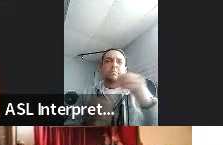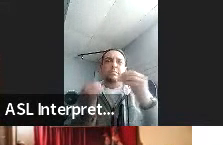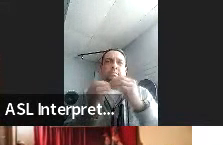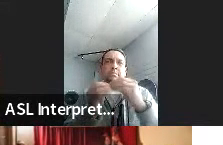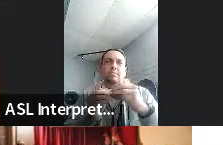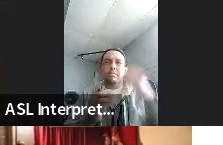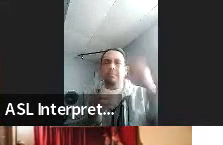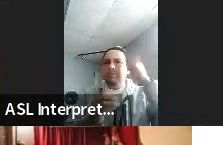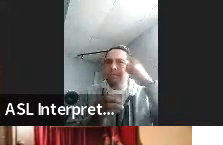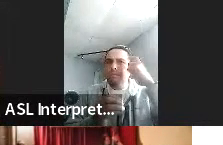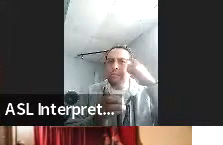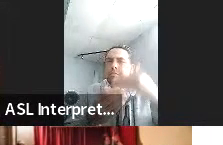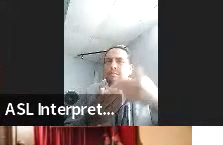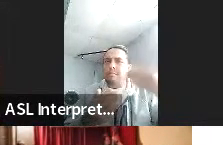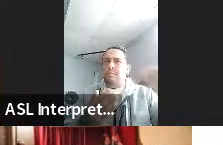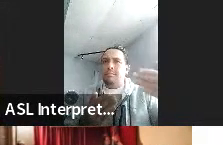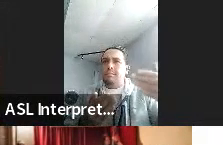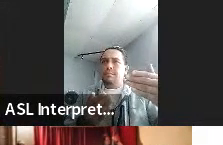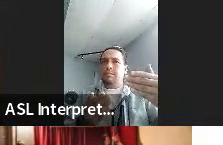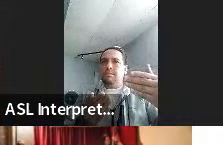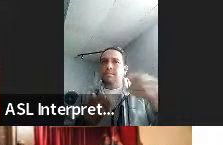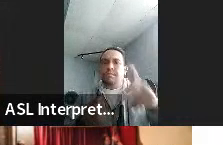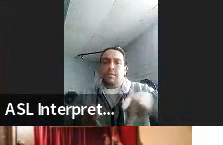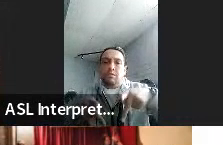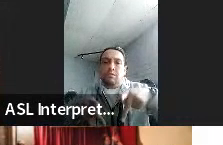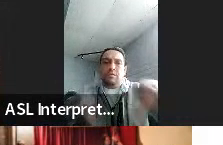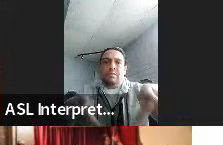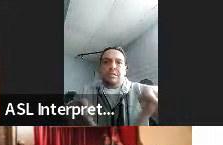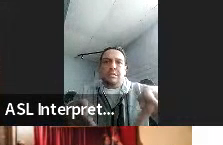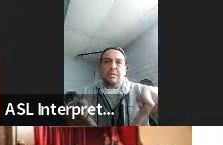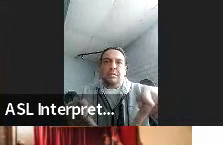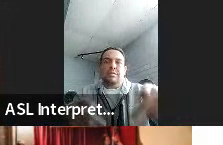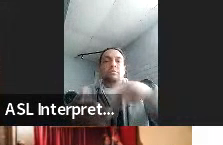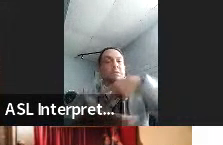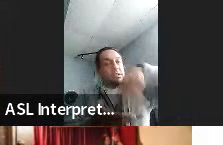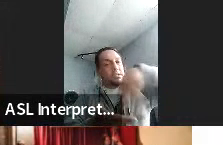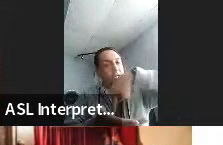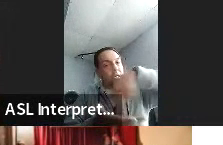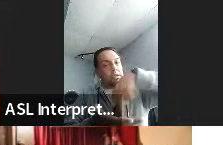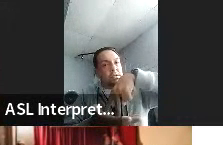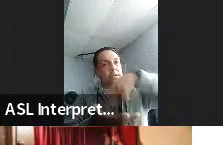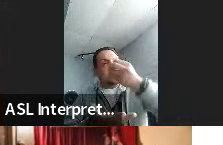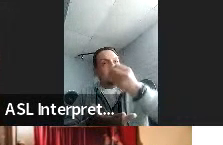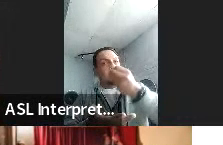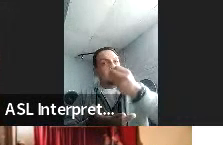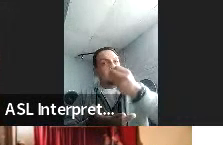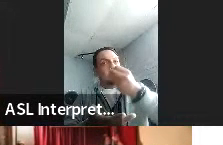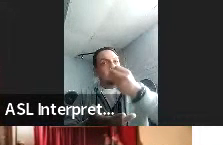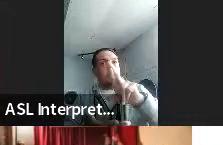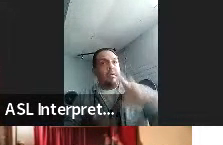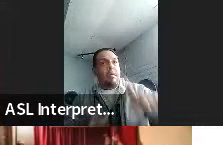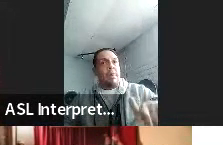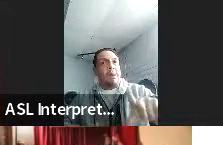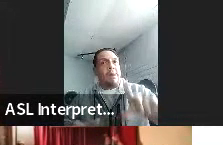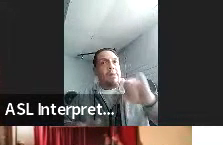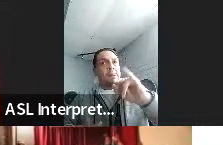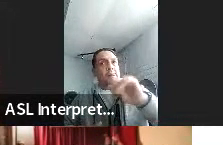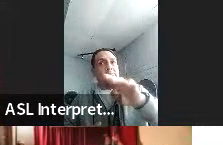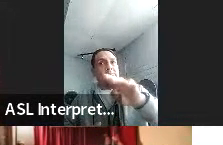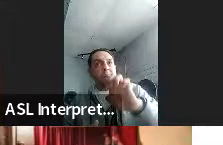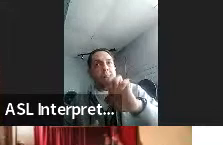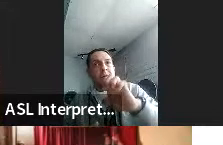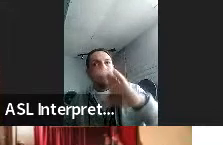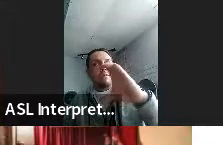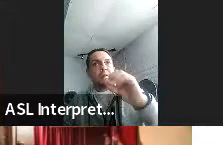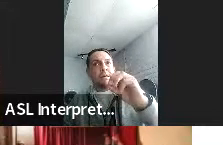we would do is allow small venues to operate with dancing or live comedy in the way that they can already operate with live music today in the city's